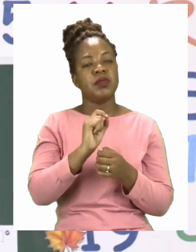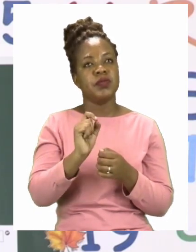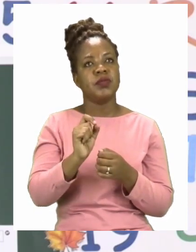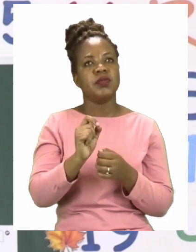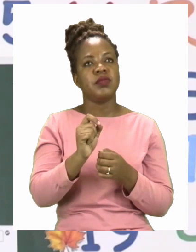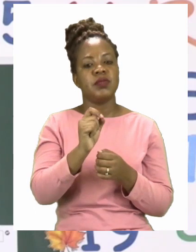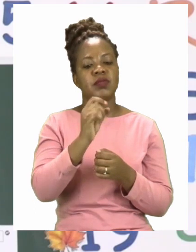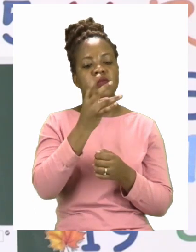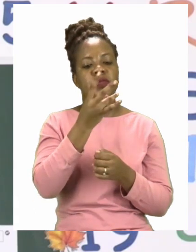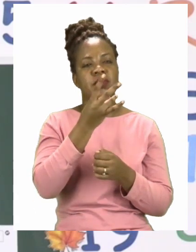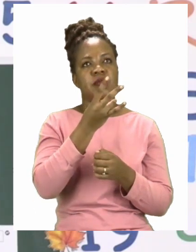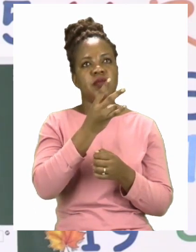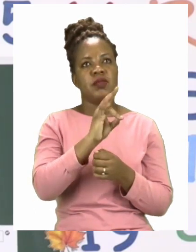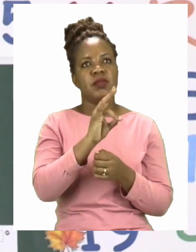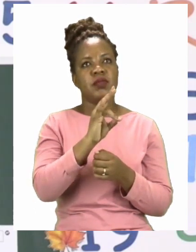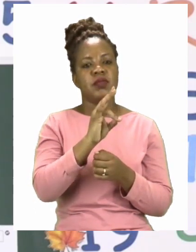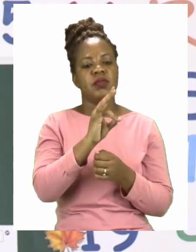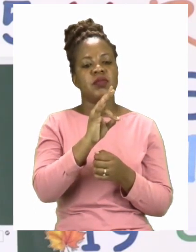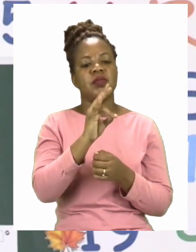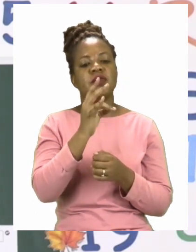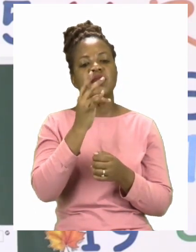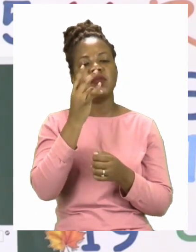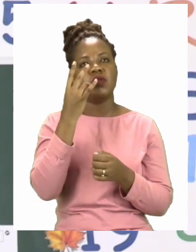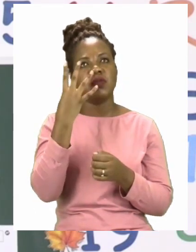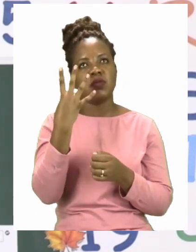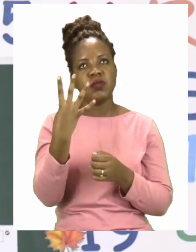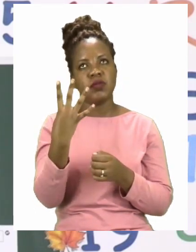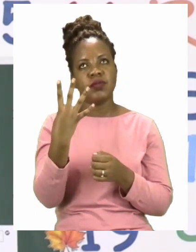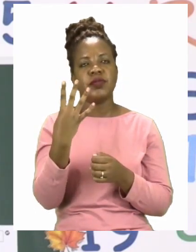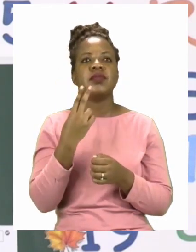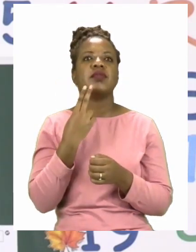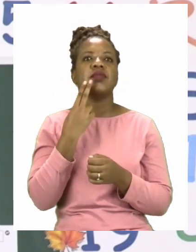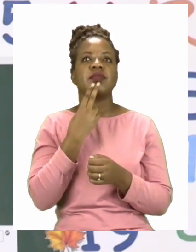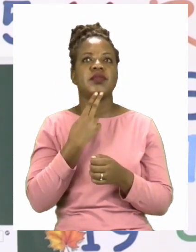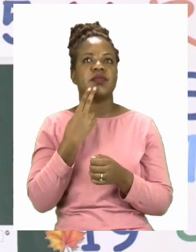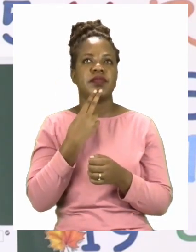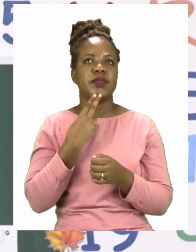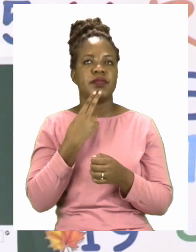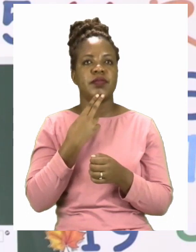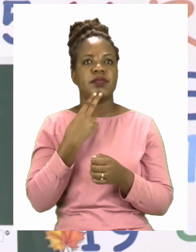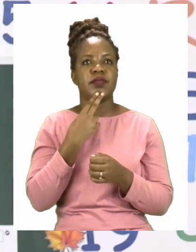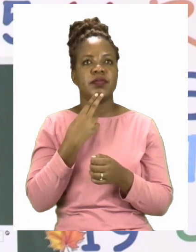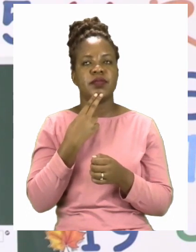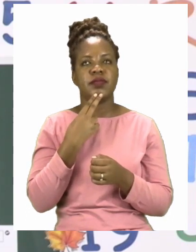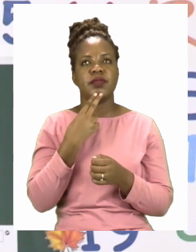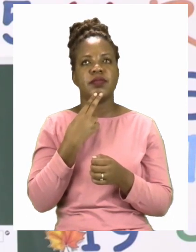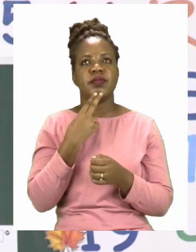74, and then you write pencils, because that is what we were counting.